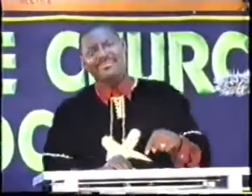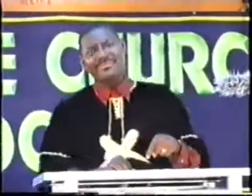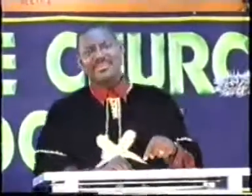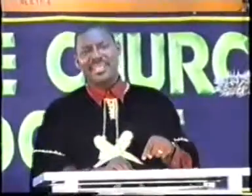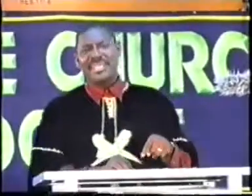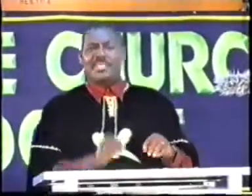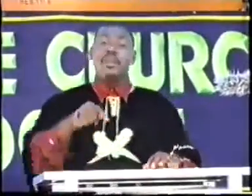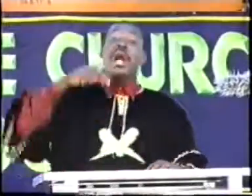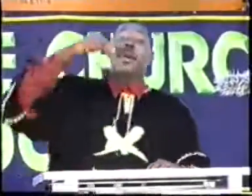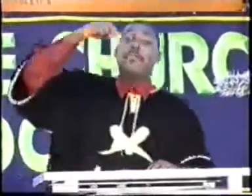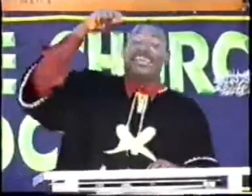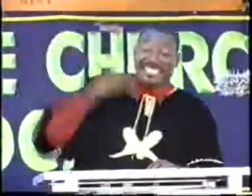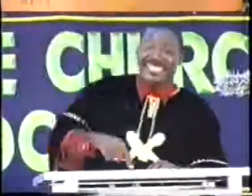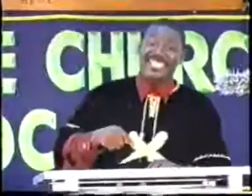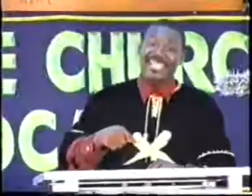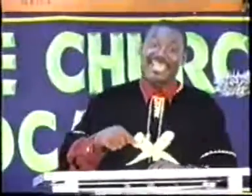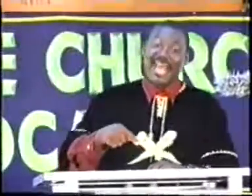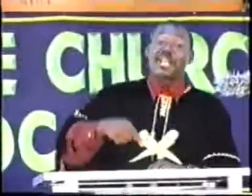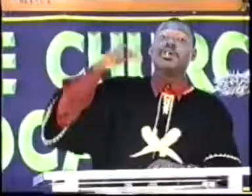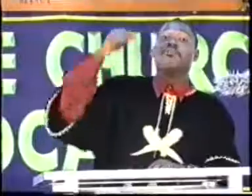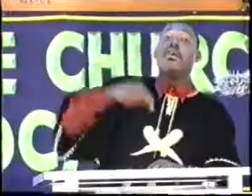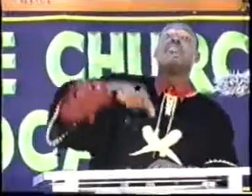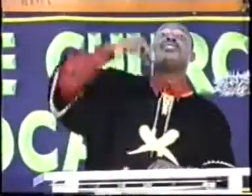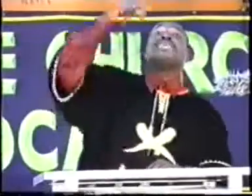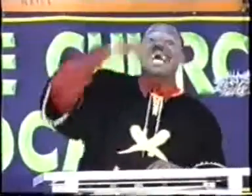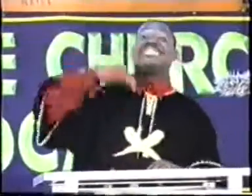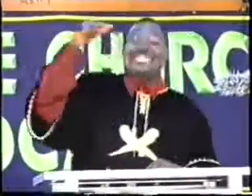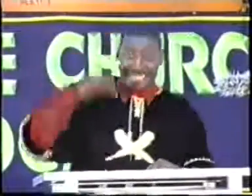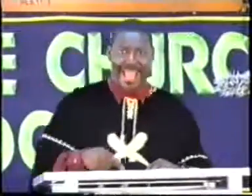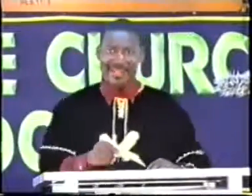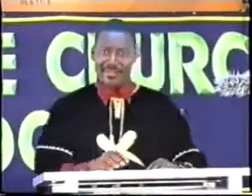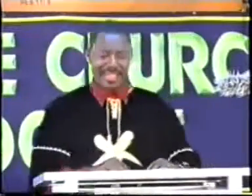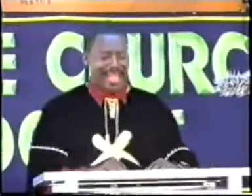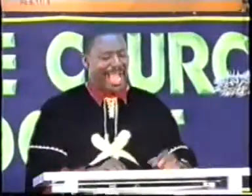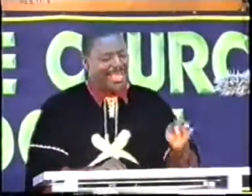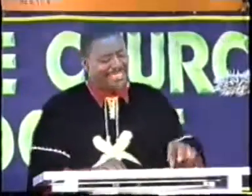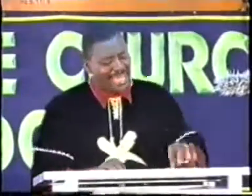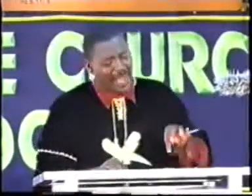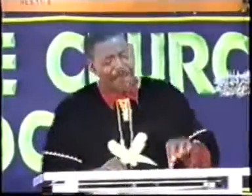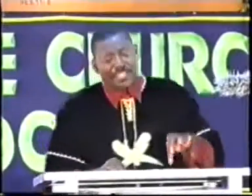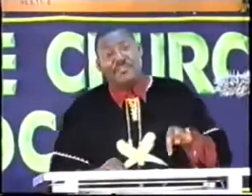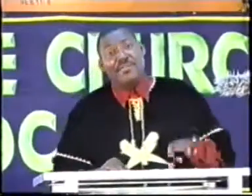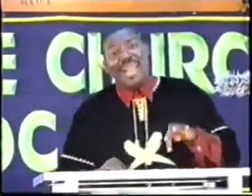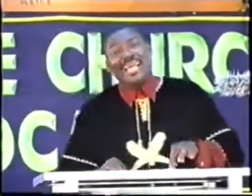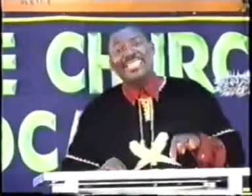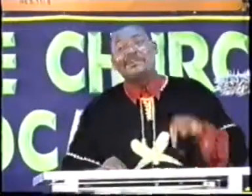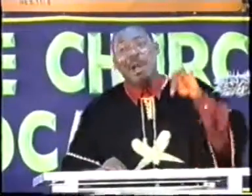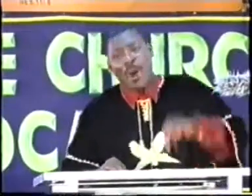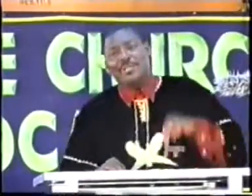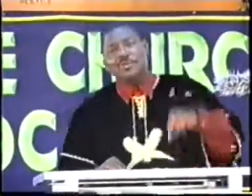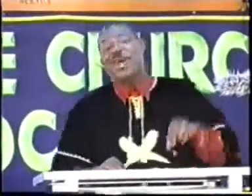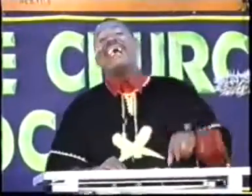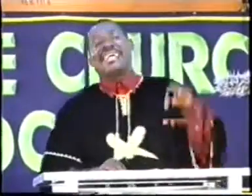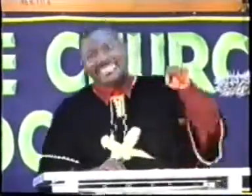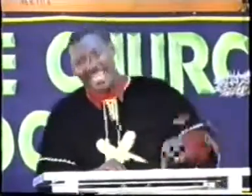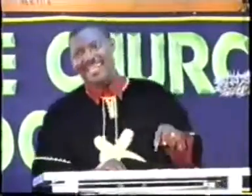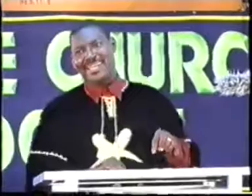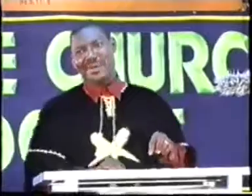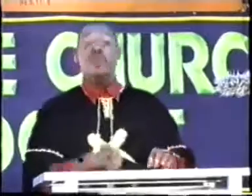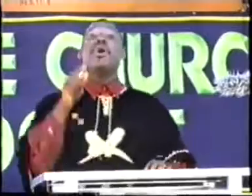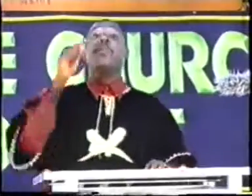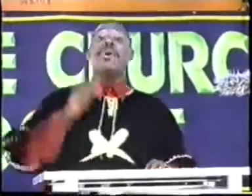ene. So onyankopon se akusofo entia tight dia. Aden tina yem preaching from Malachi chapter 1 so so enka